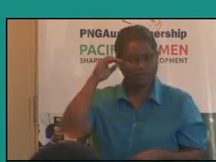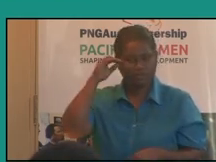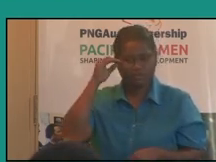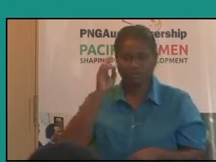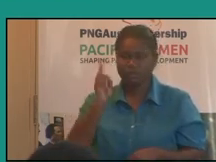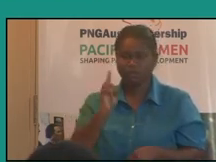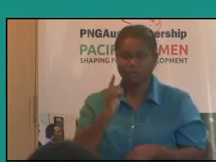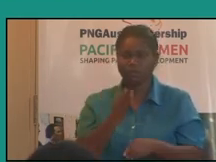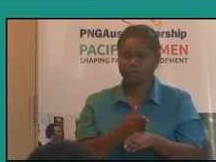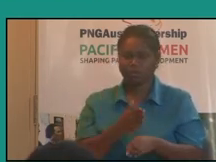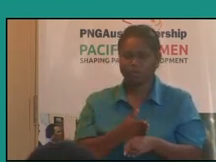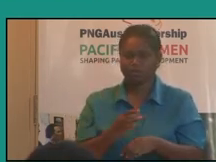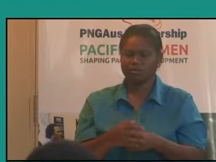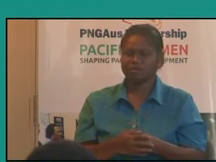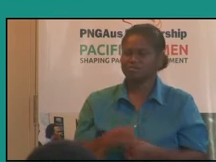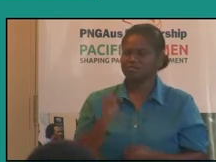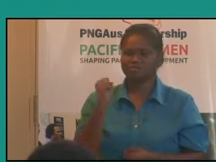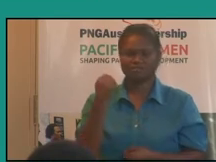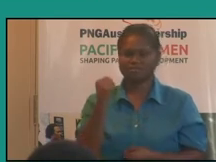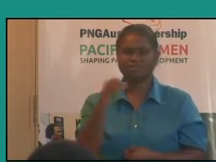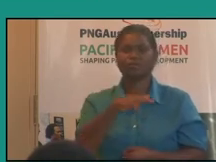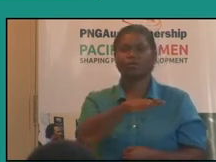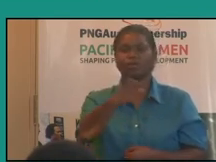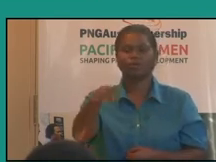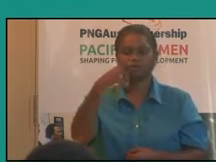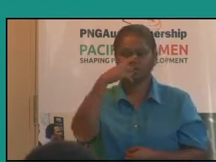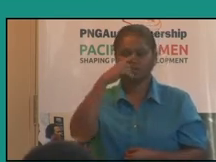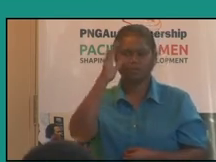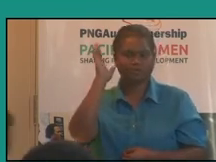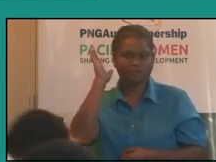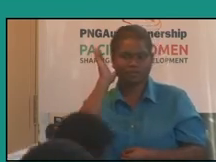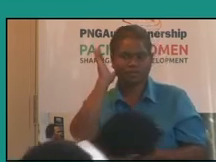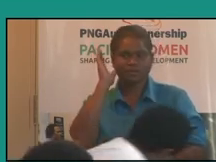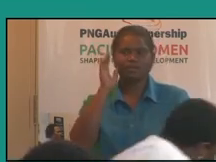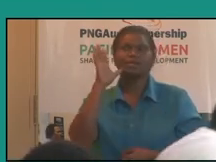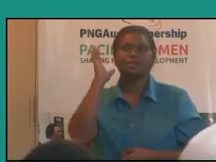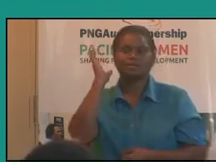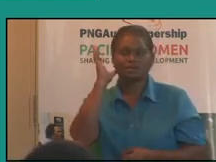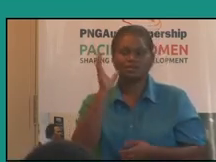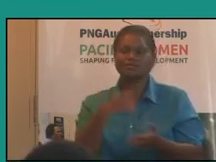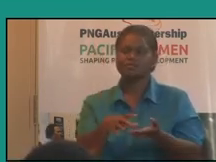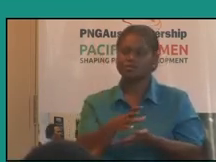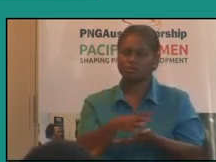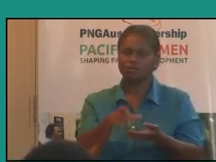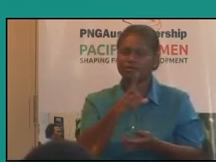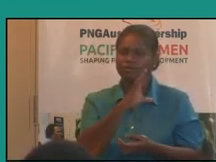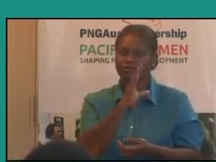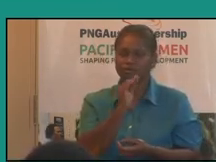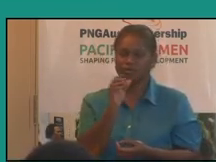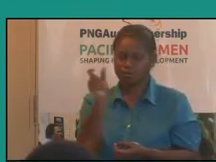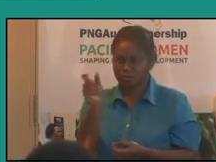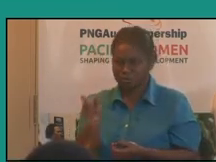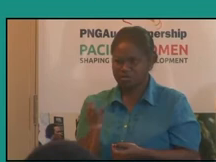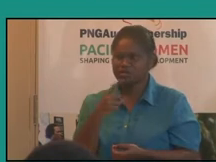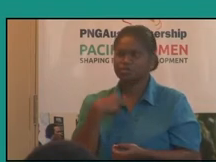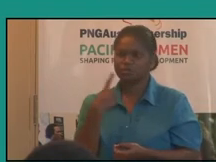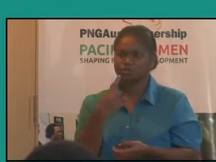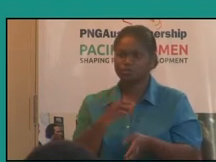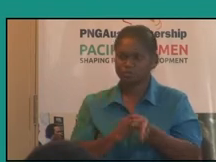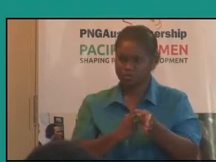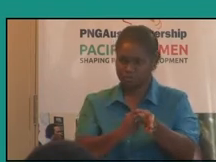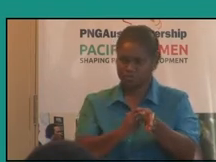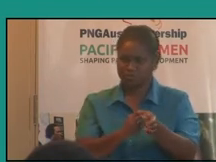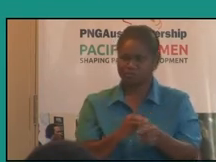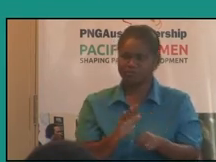done in her career, that never really gets communicated unless she herself is talking. So that goes again to my point where